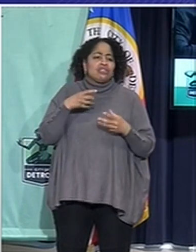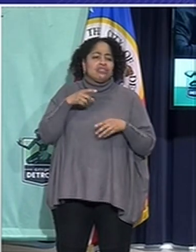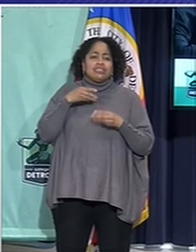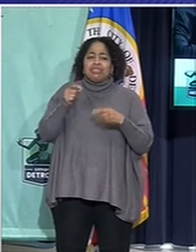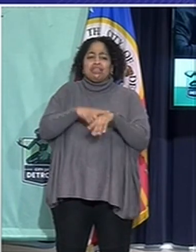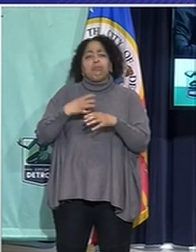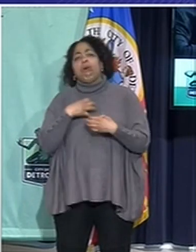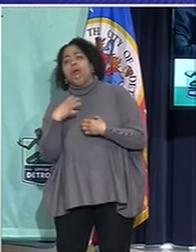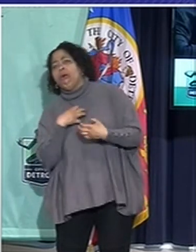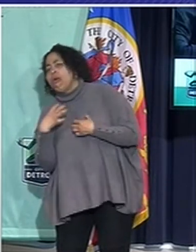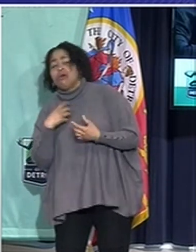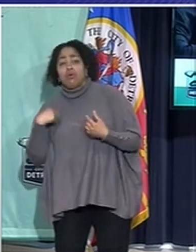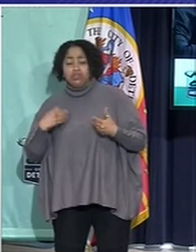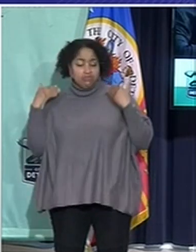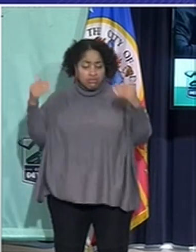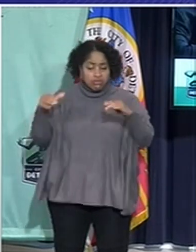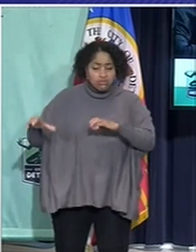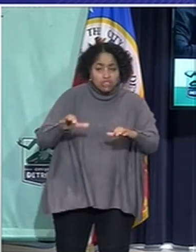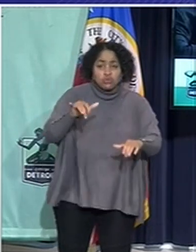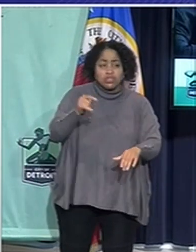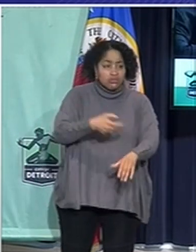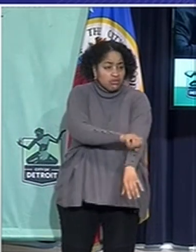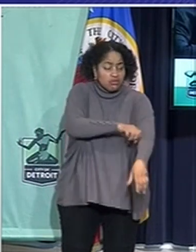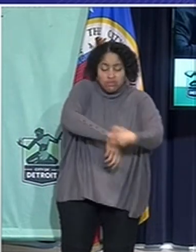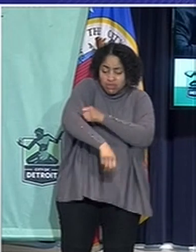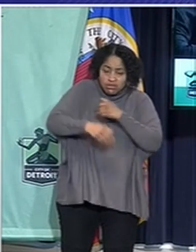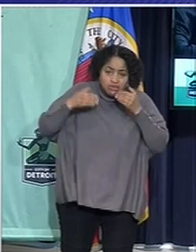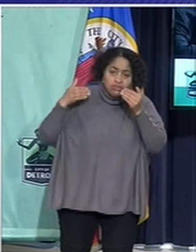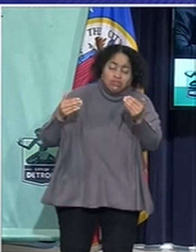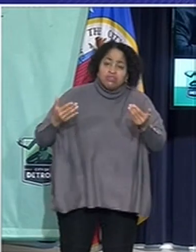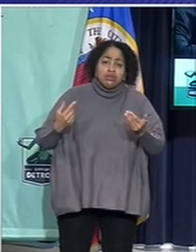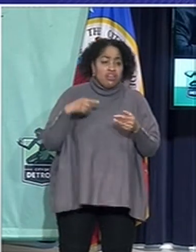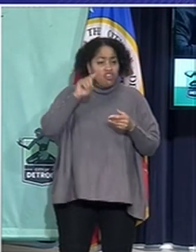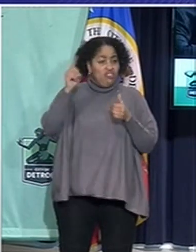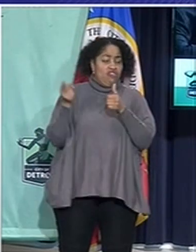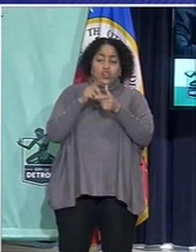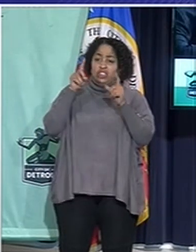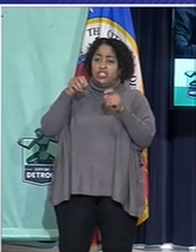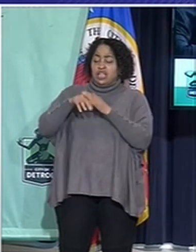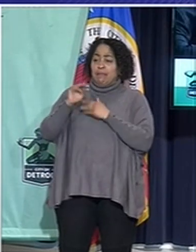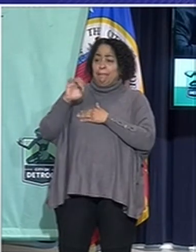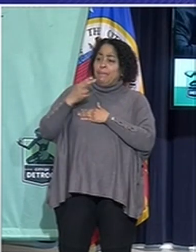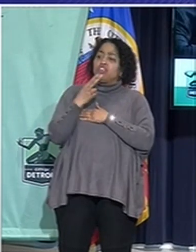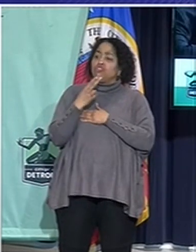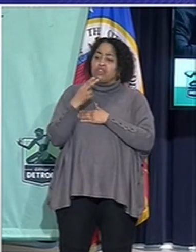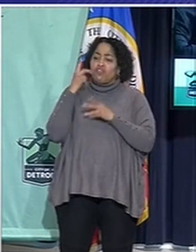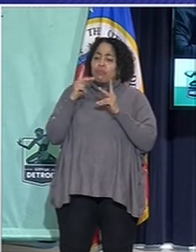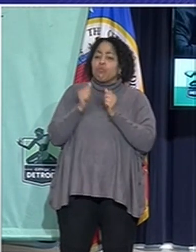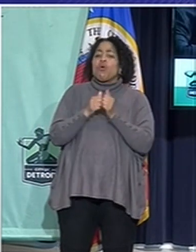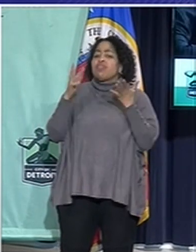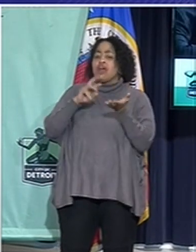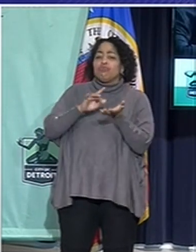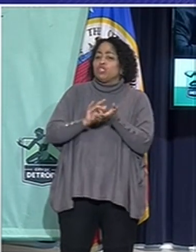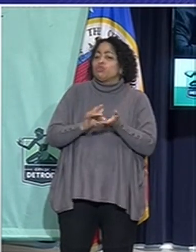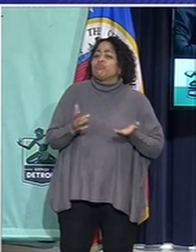complaining about it. We just go out and do it. And we had the first testing in Michigan that was done for people without